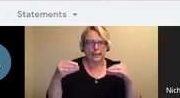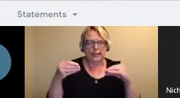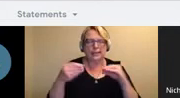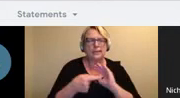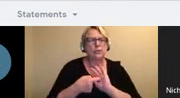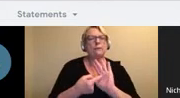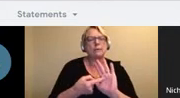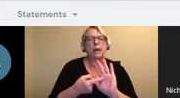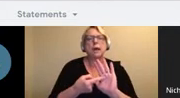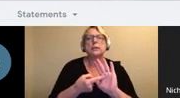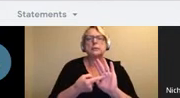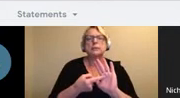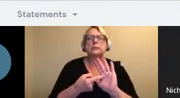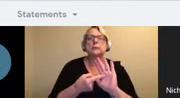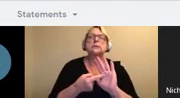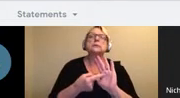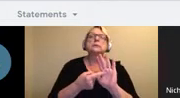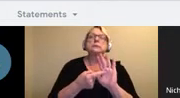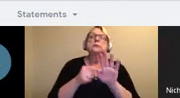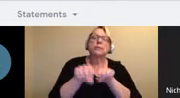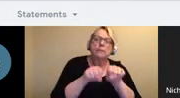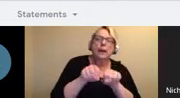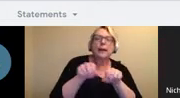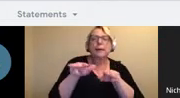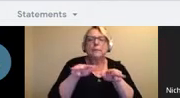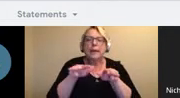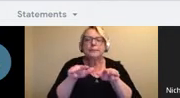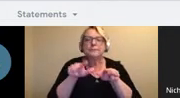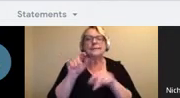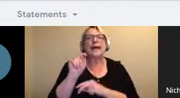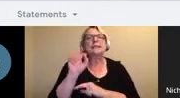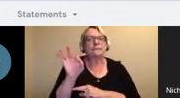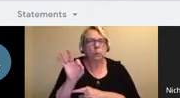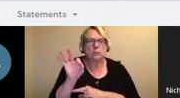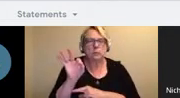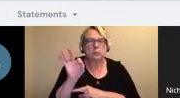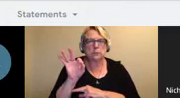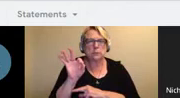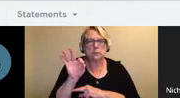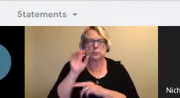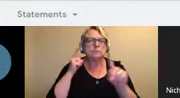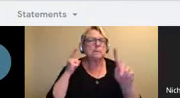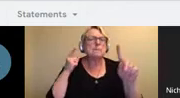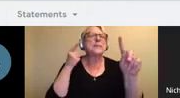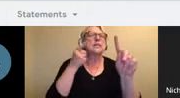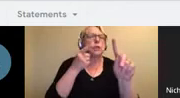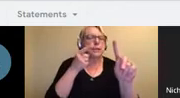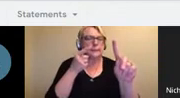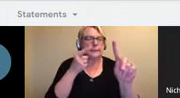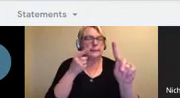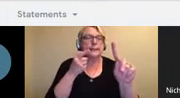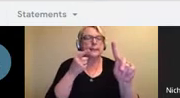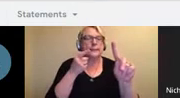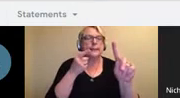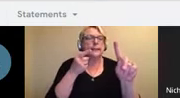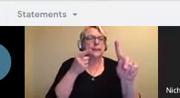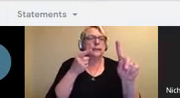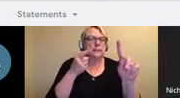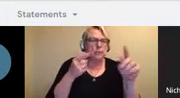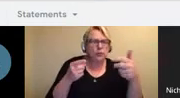reflect what the Bike Ped Task Force's mission is. And through the Jamboards, I was able to distill these